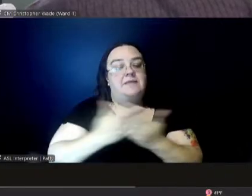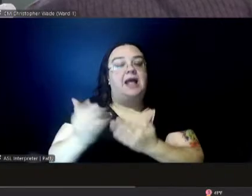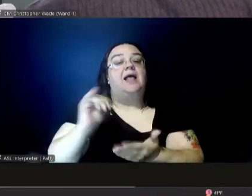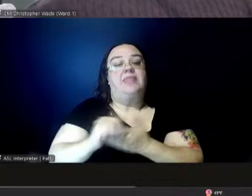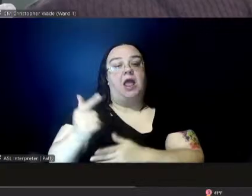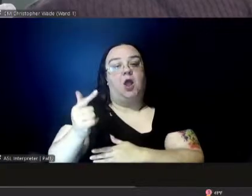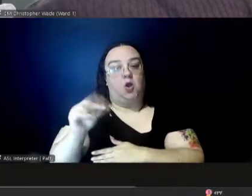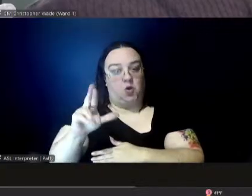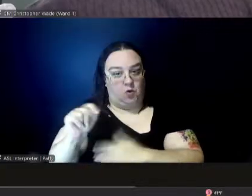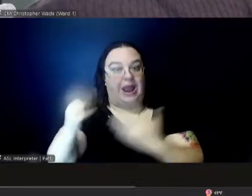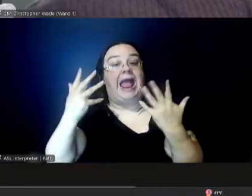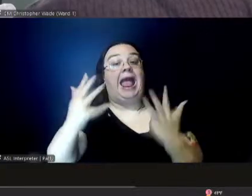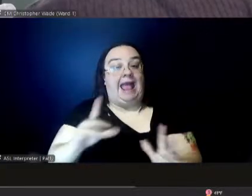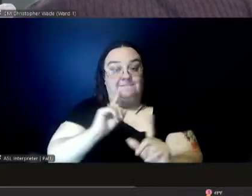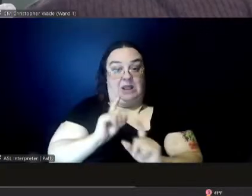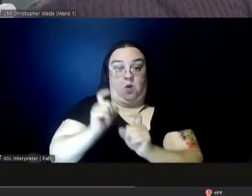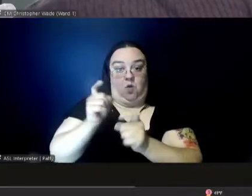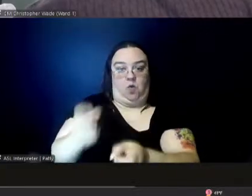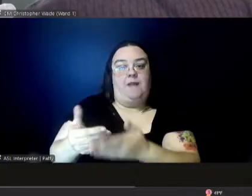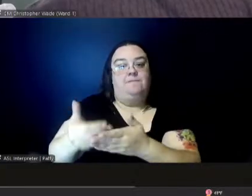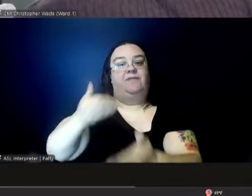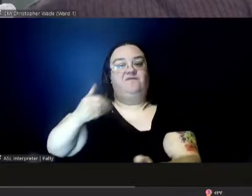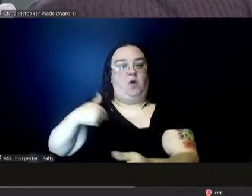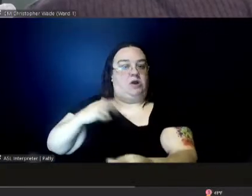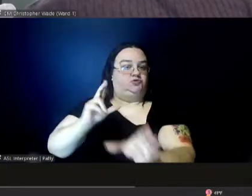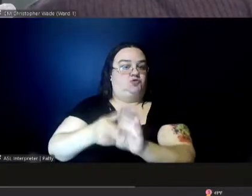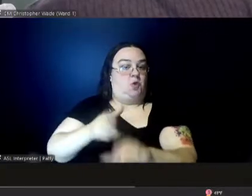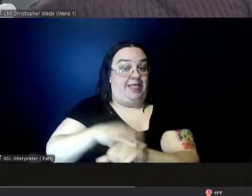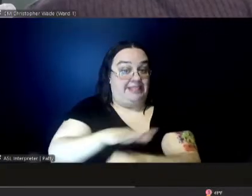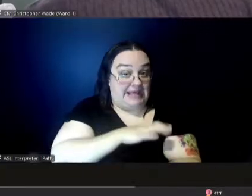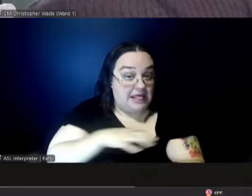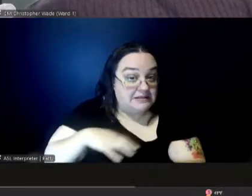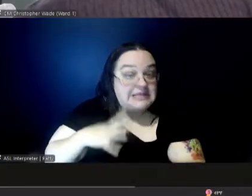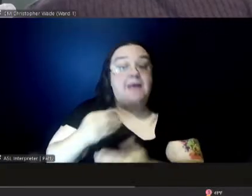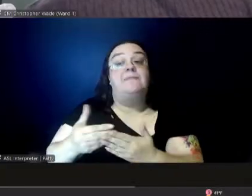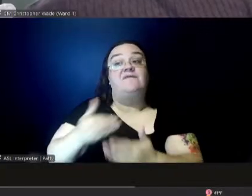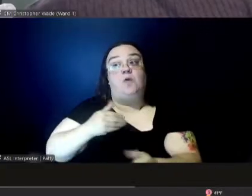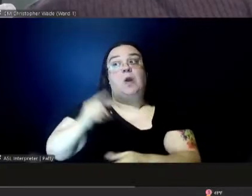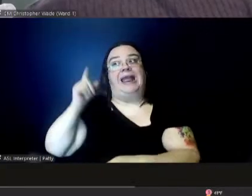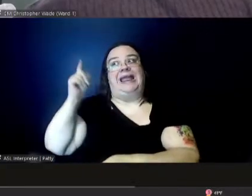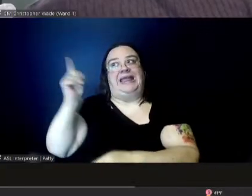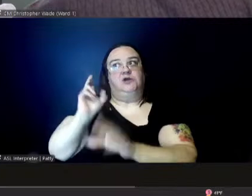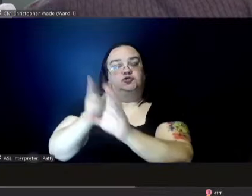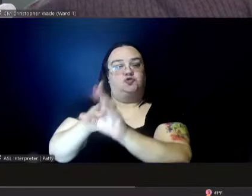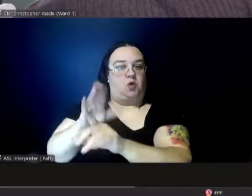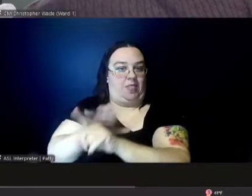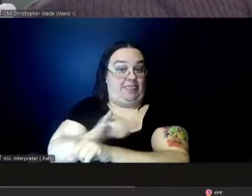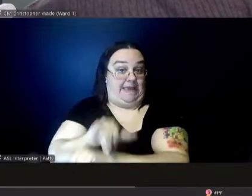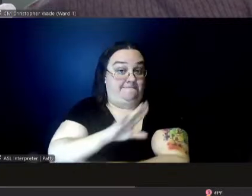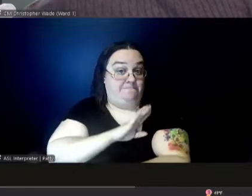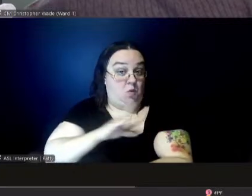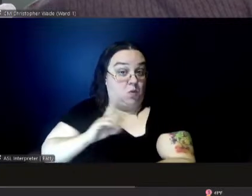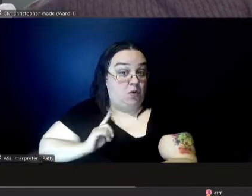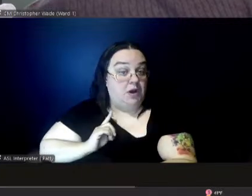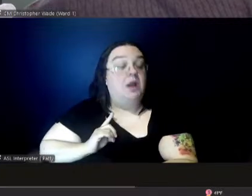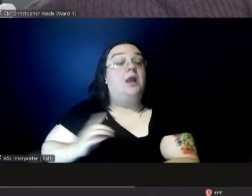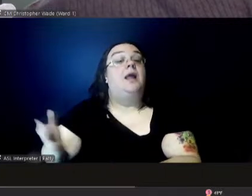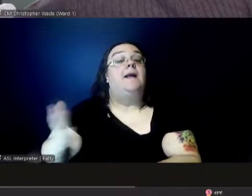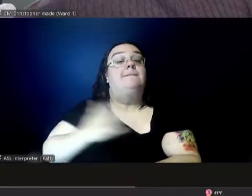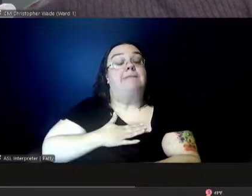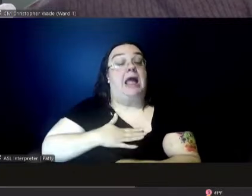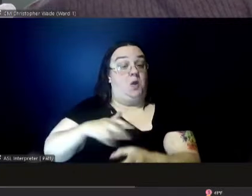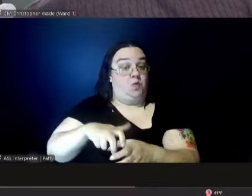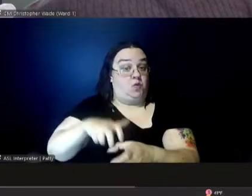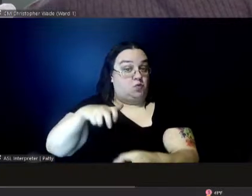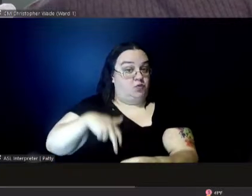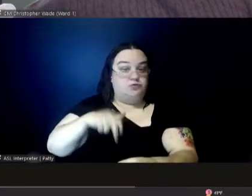awarded prior to my tenure on council and prior to his tenure on the board. My recusal does not mean